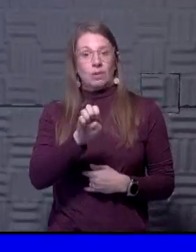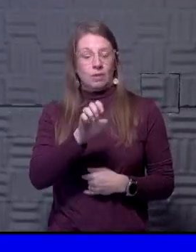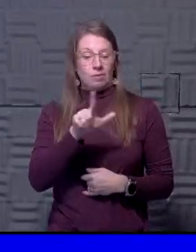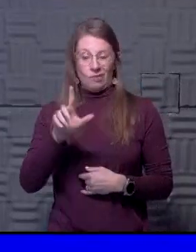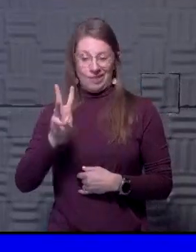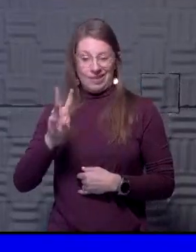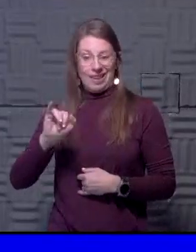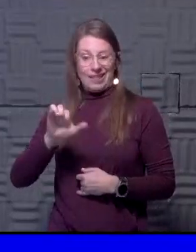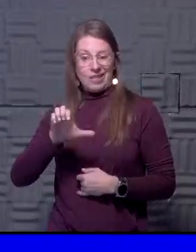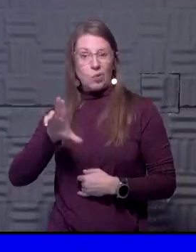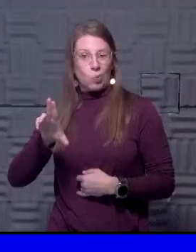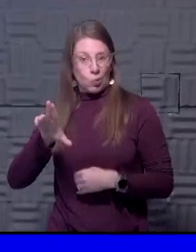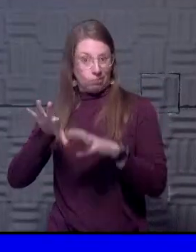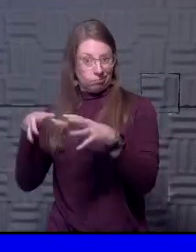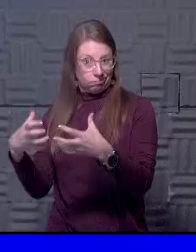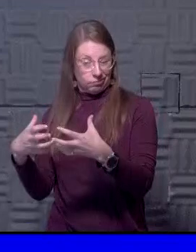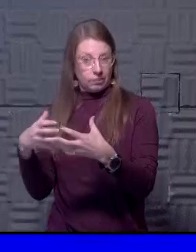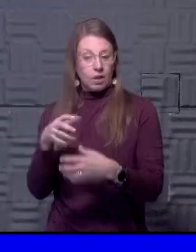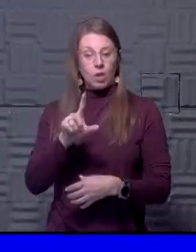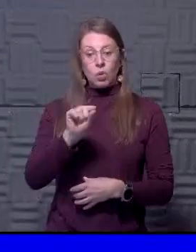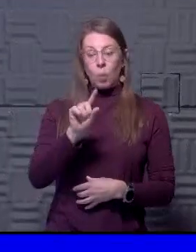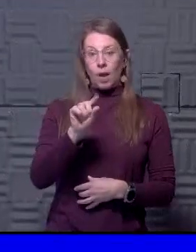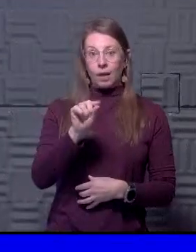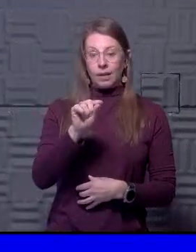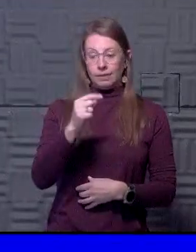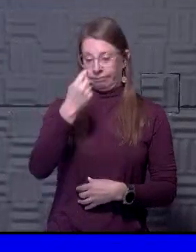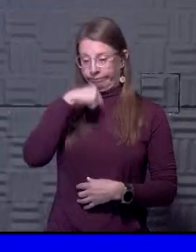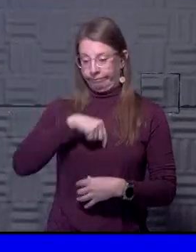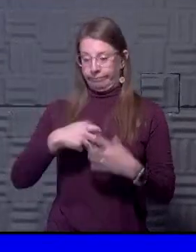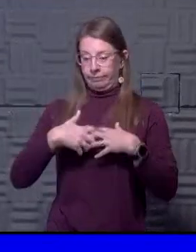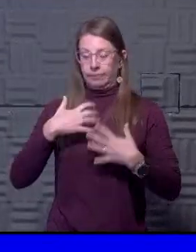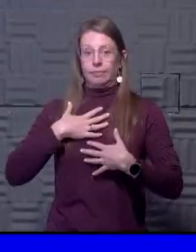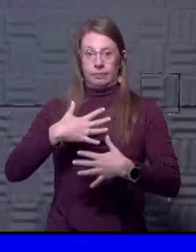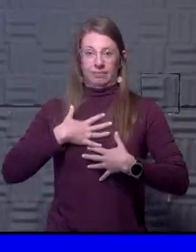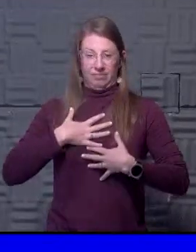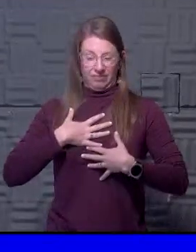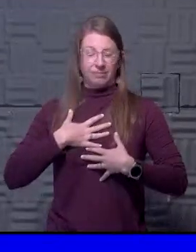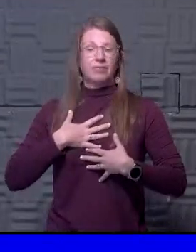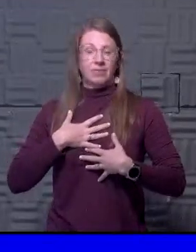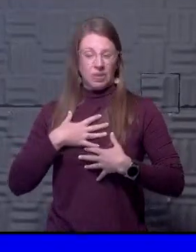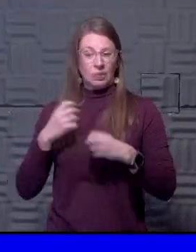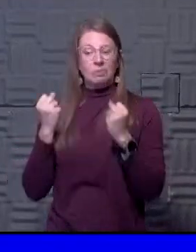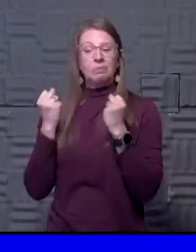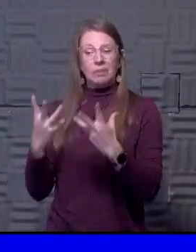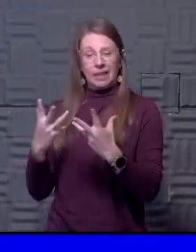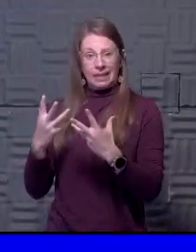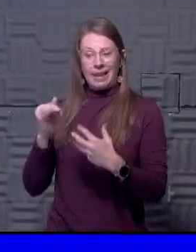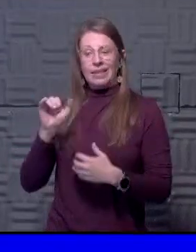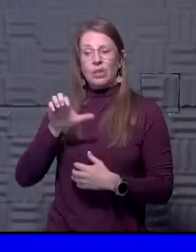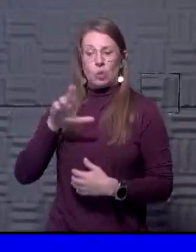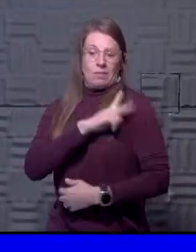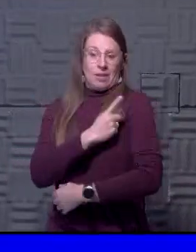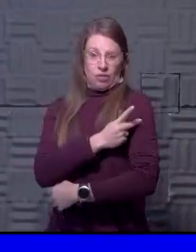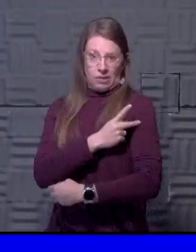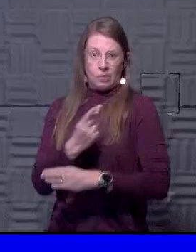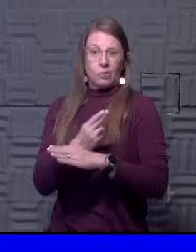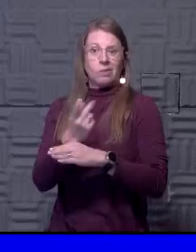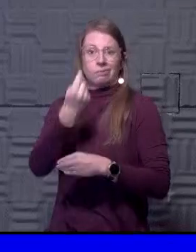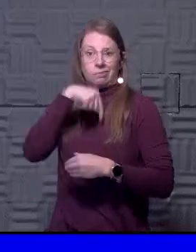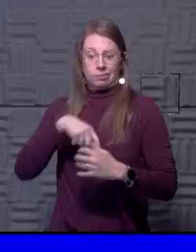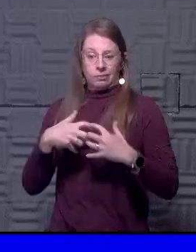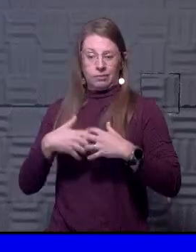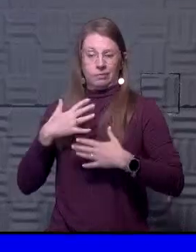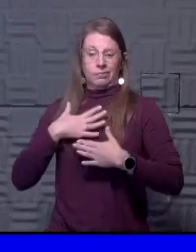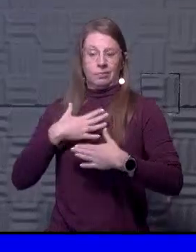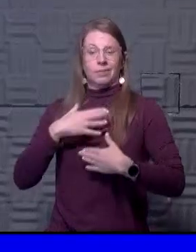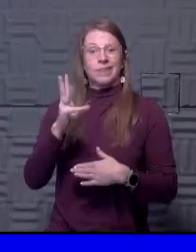26 of those in the ICU and 20 of those on the ventilator. So a high proportion of our ICU patients are on the ventilator. We still have 68 patients who are in